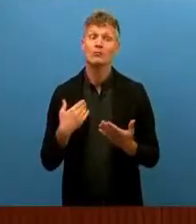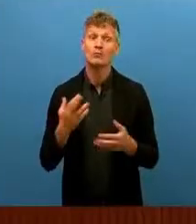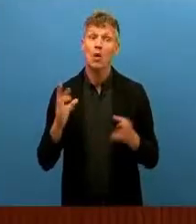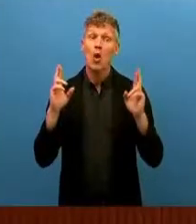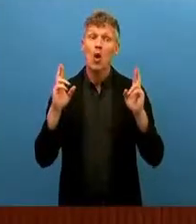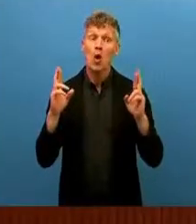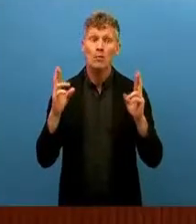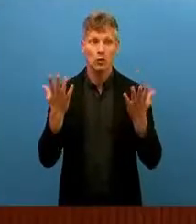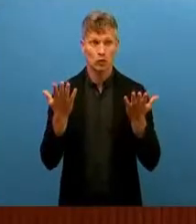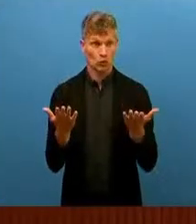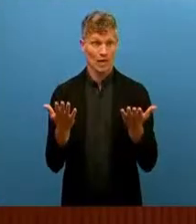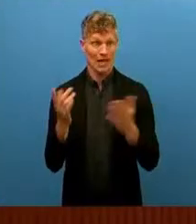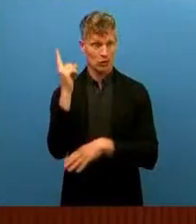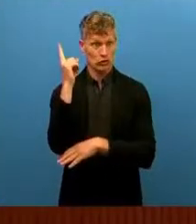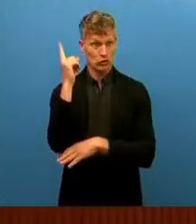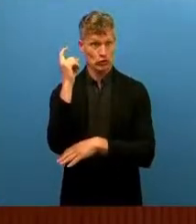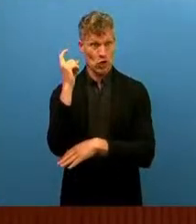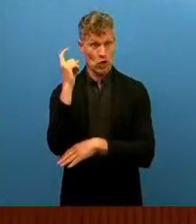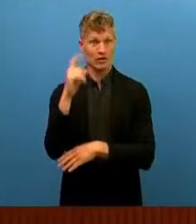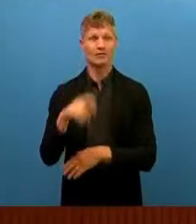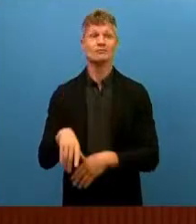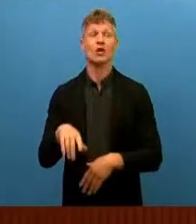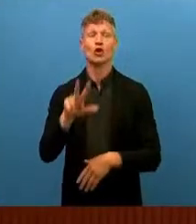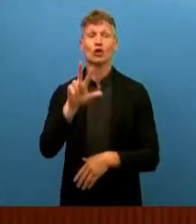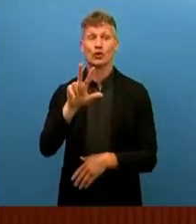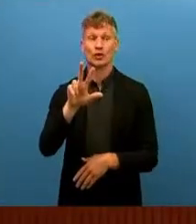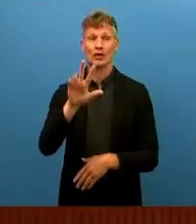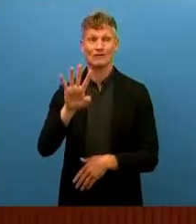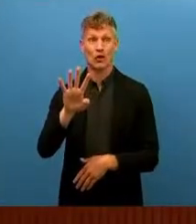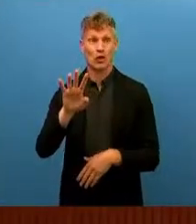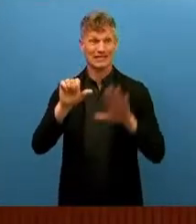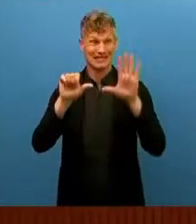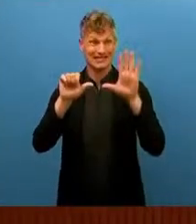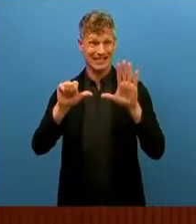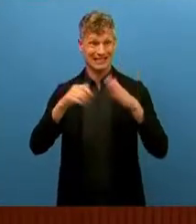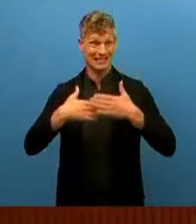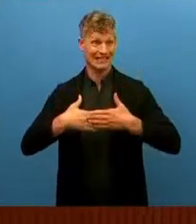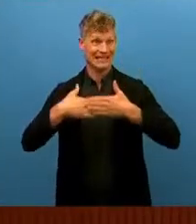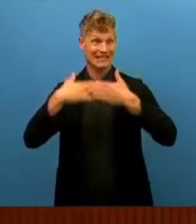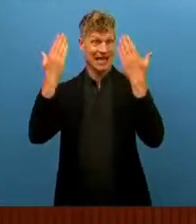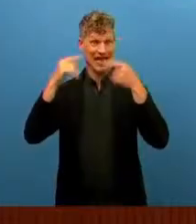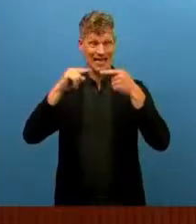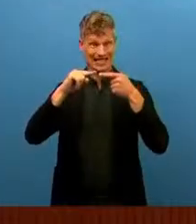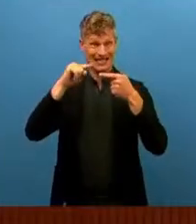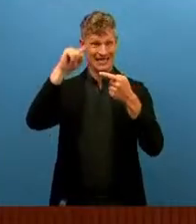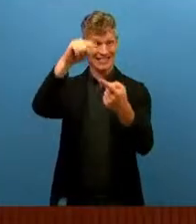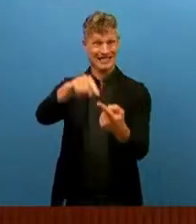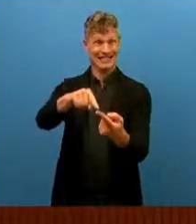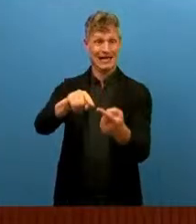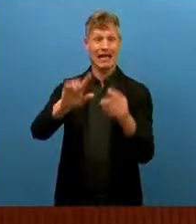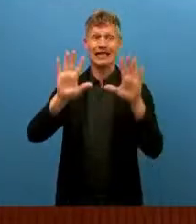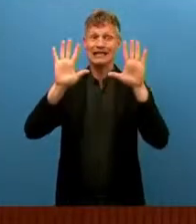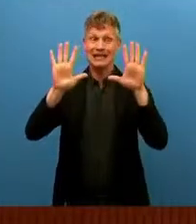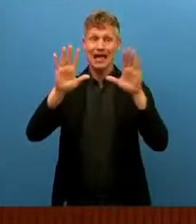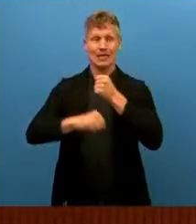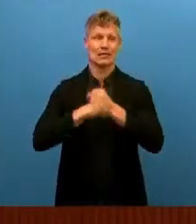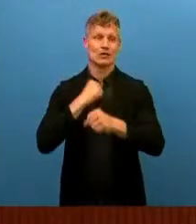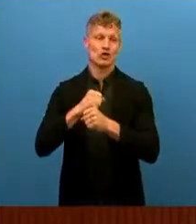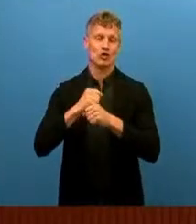are 346 mornings until the Council's 10th anniversary of adopting the declaration